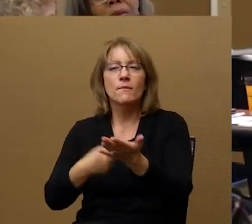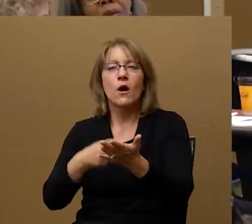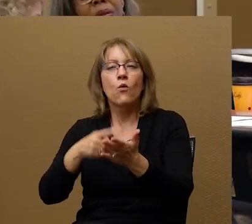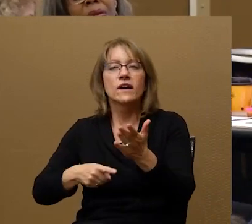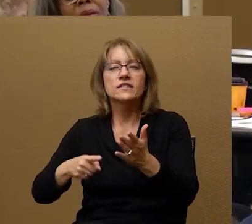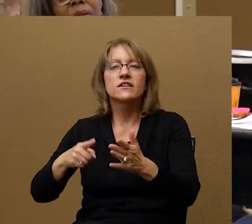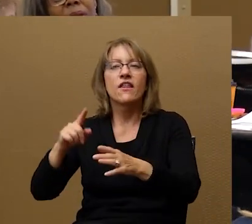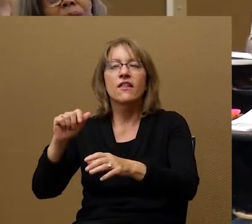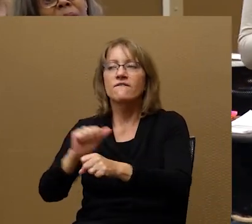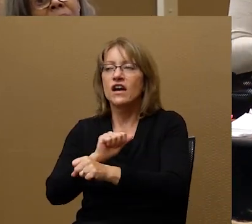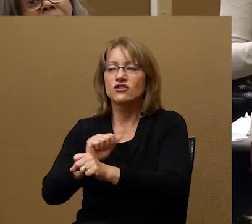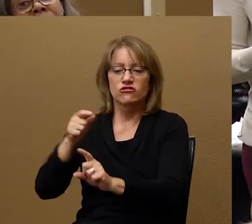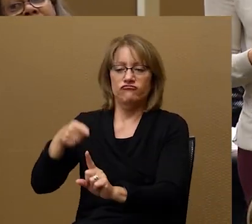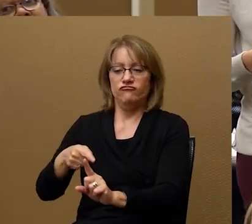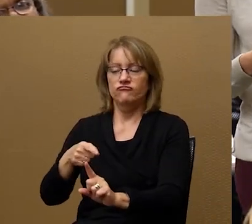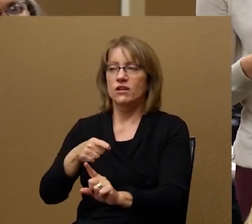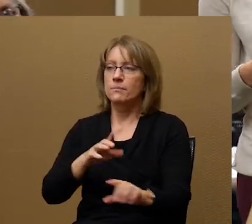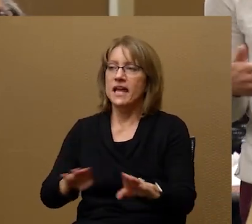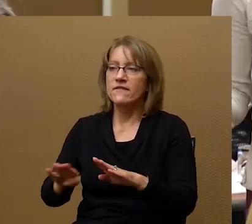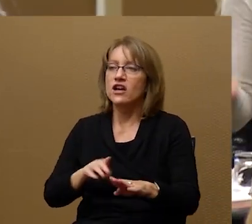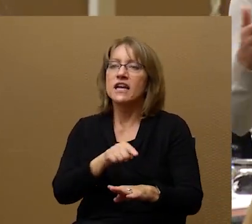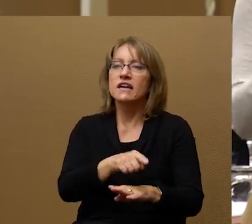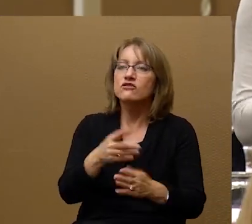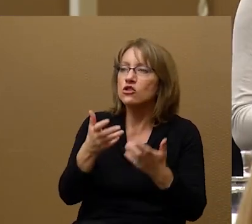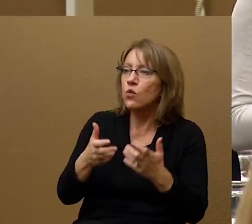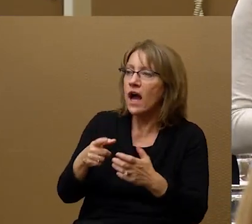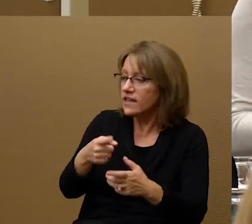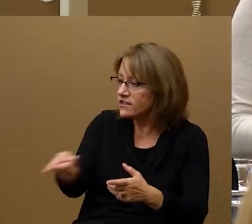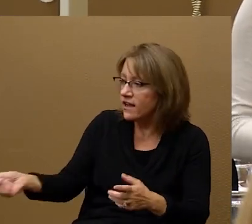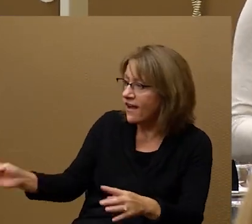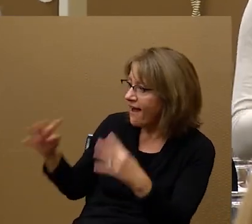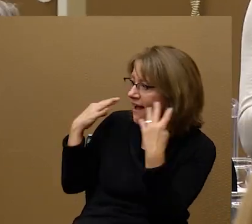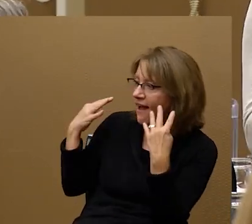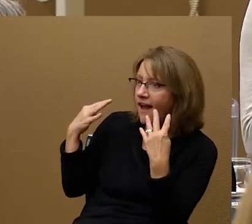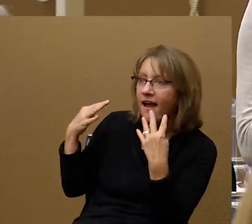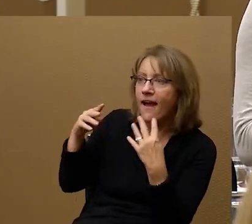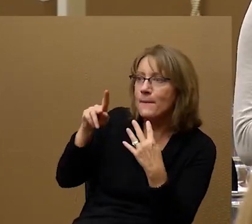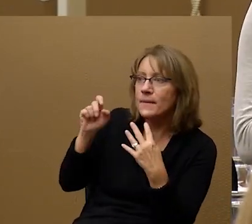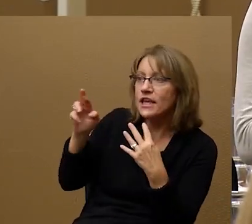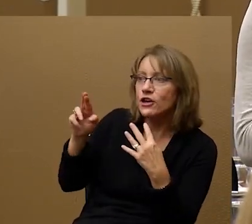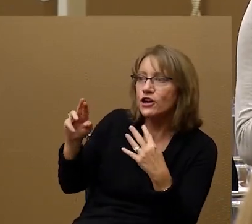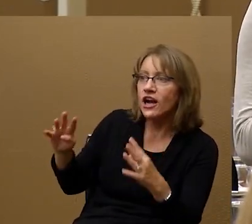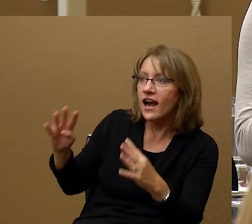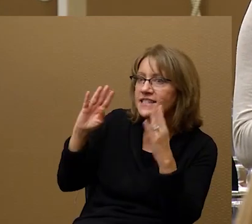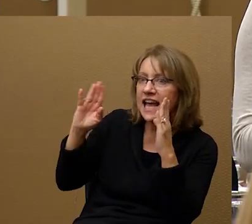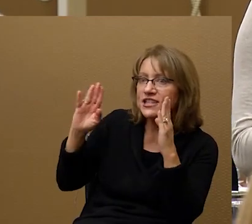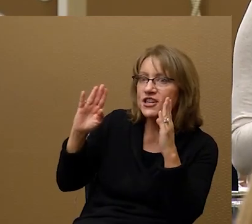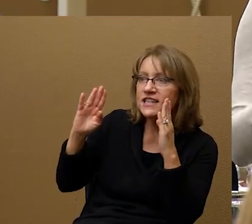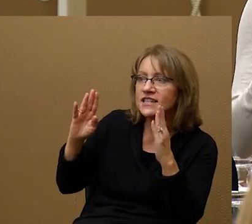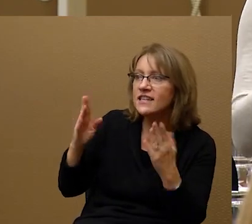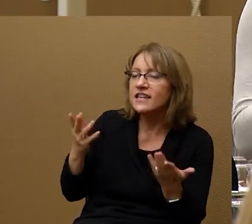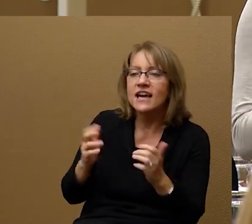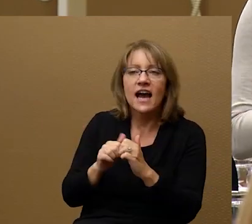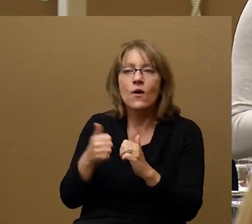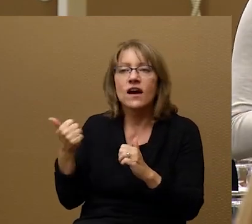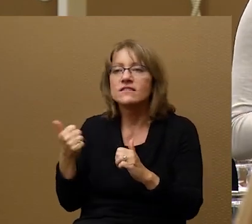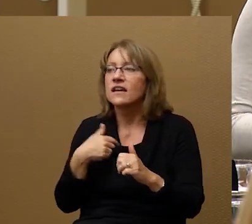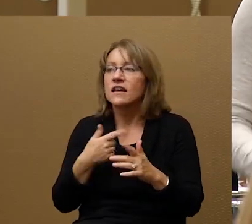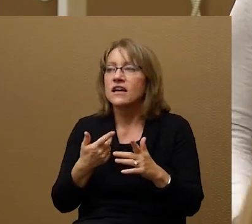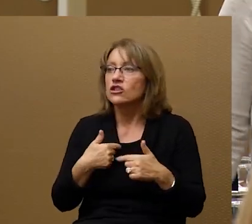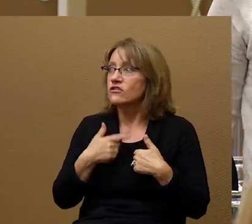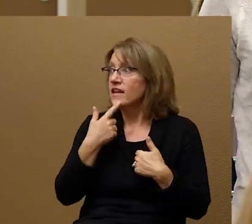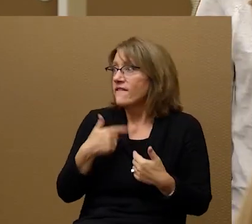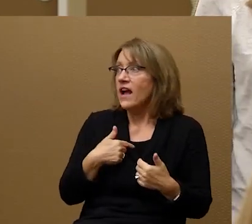But if she's seeking pure attention, how else can she seek that pure attention? Or is she requesting an escape? If I say all